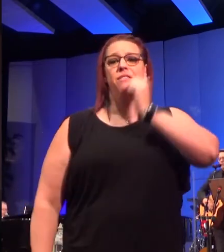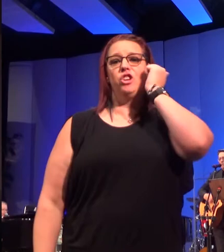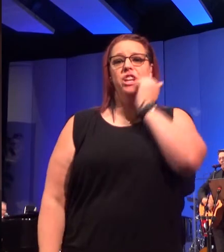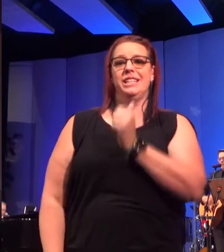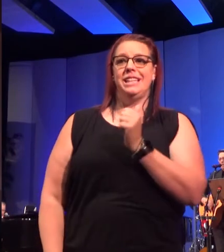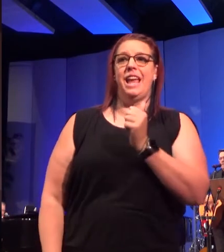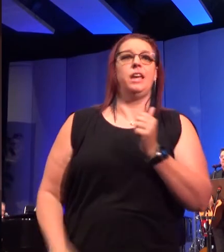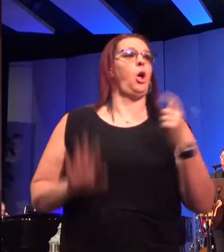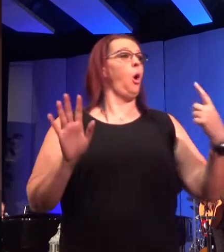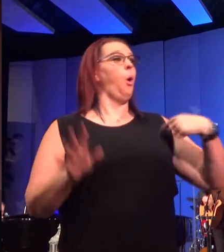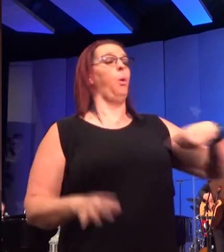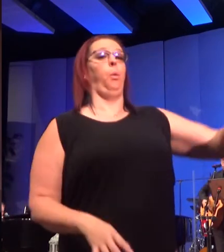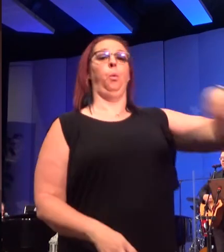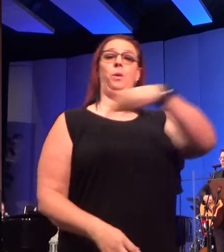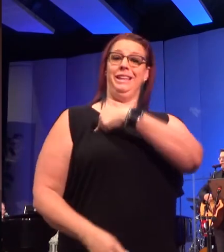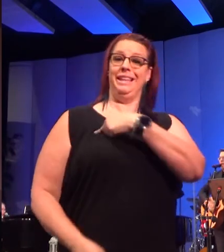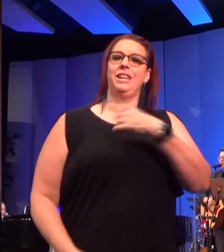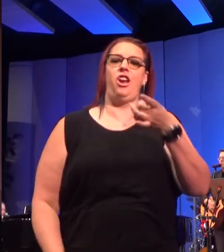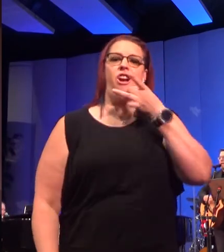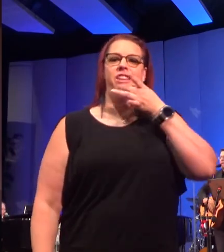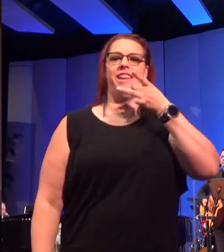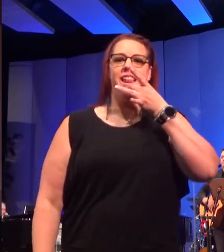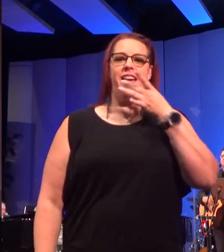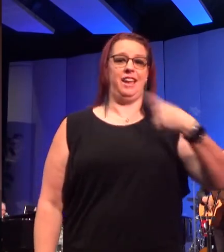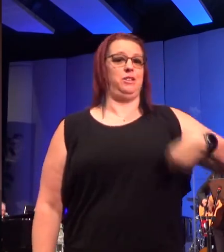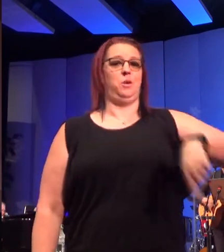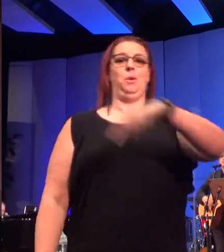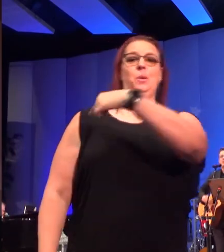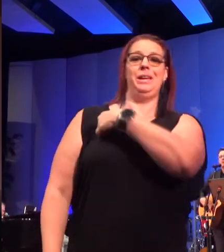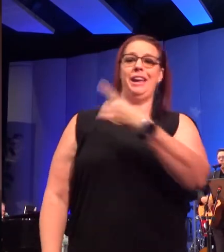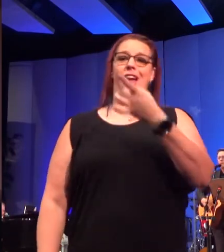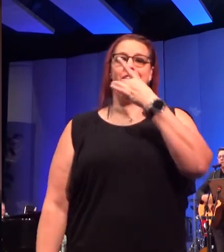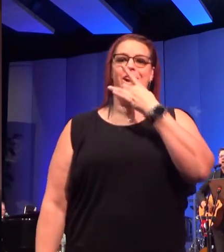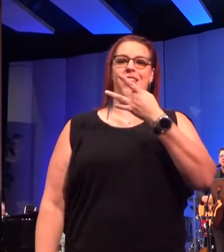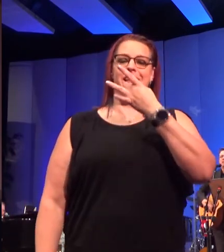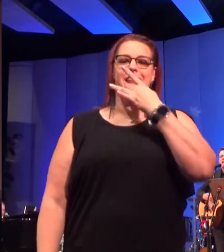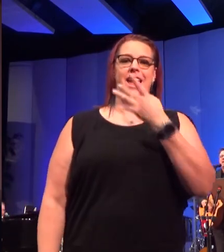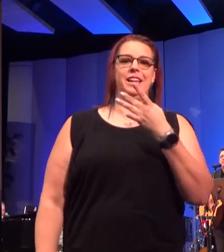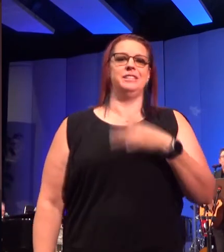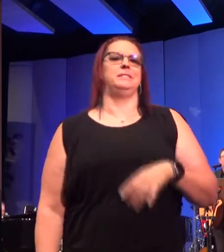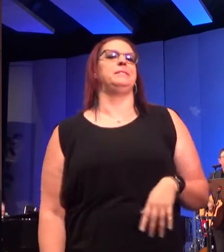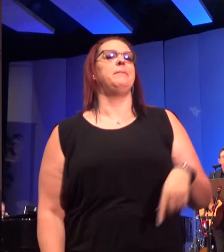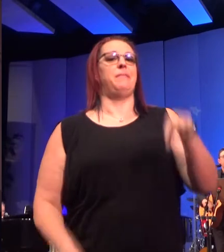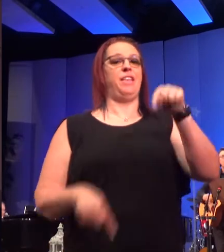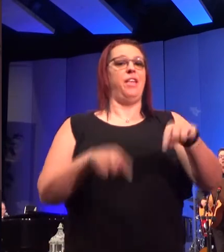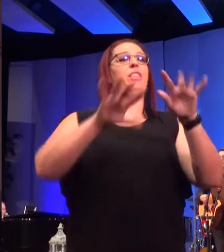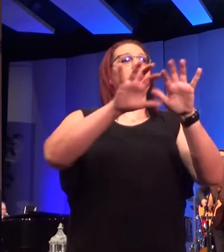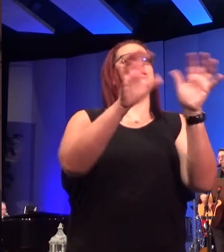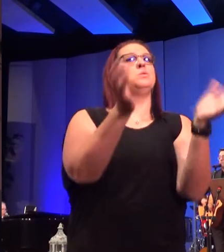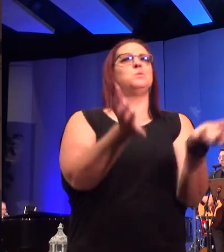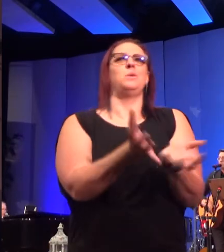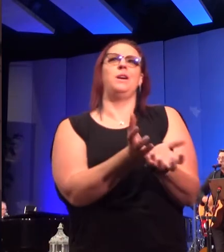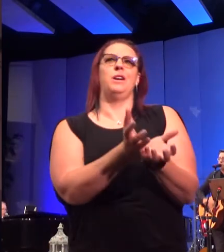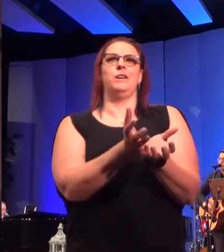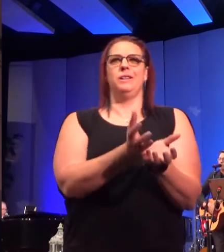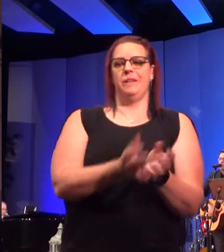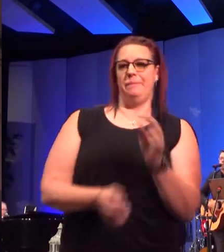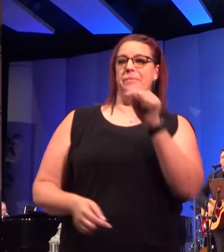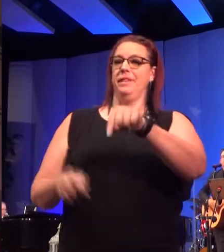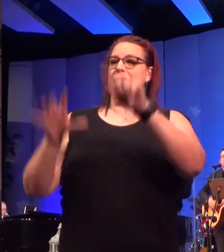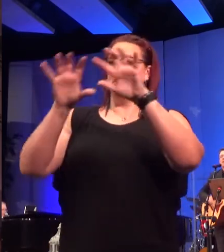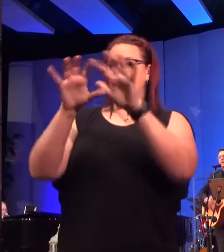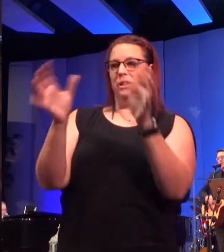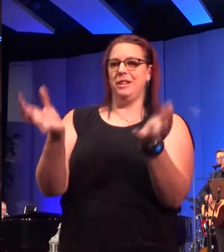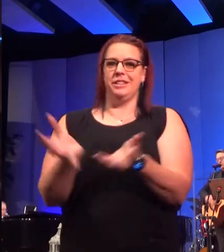We are the light. We are the light. We are the light. We are the light. In this world. In this world.